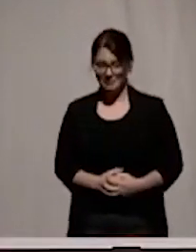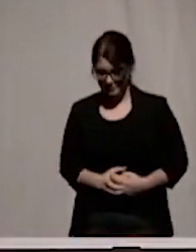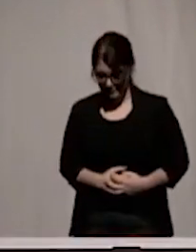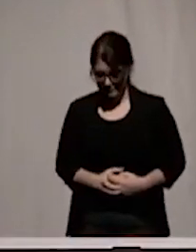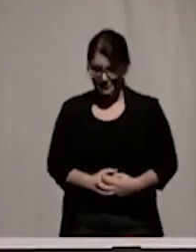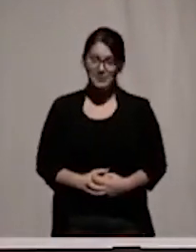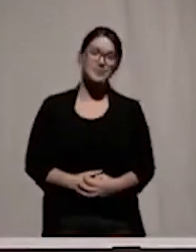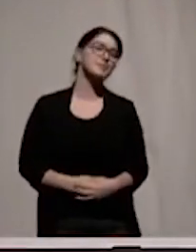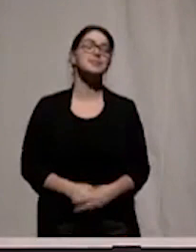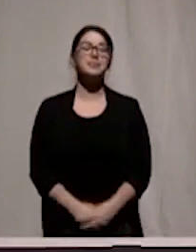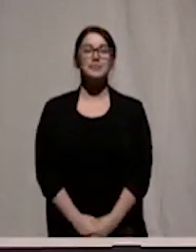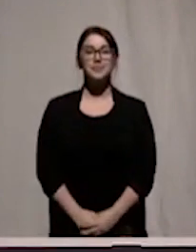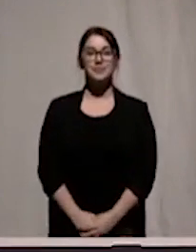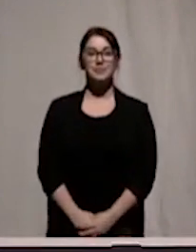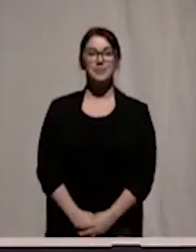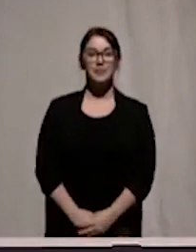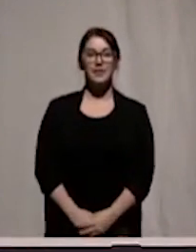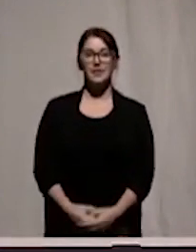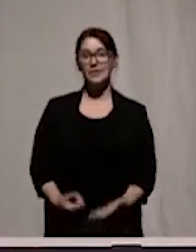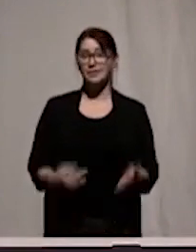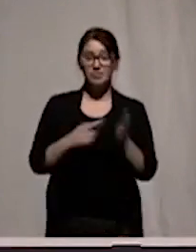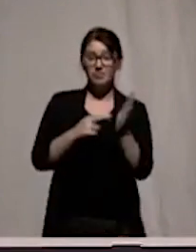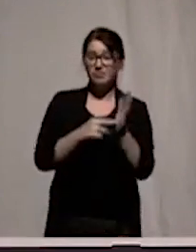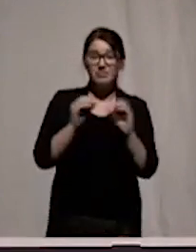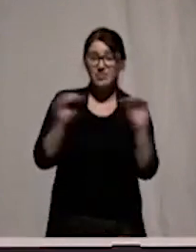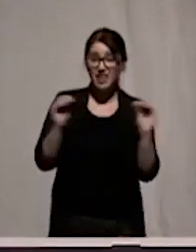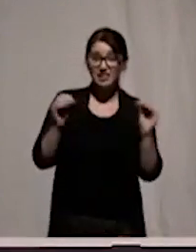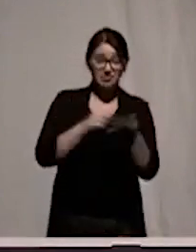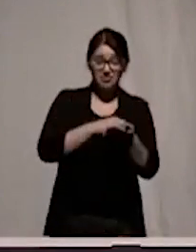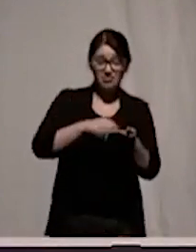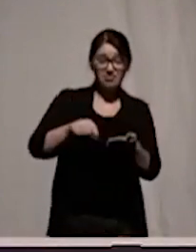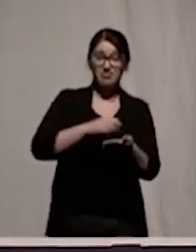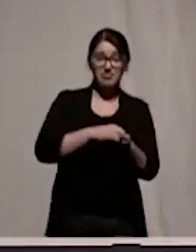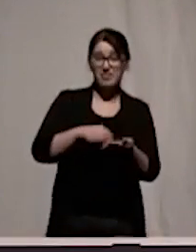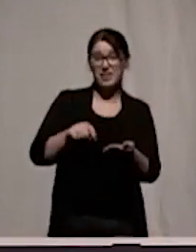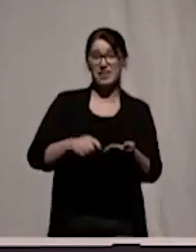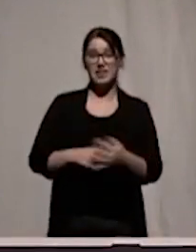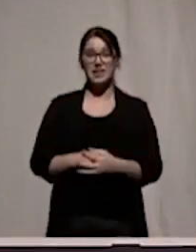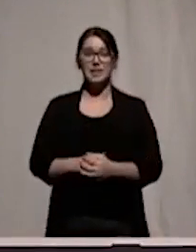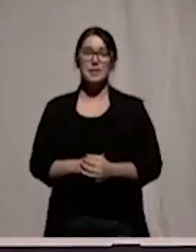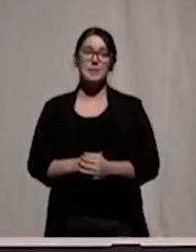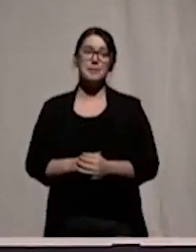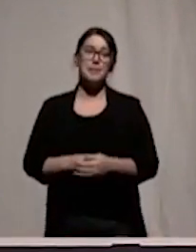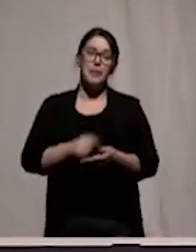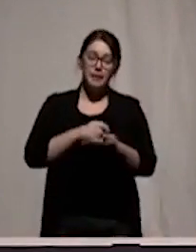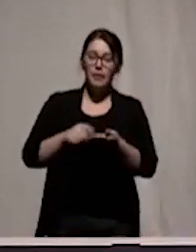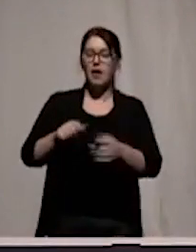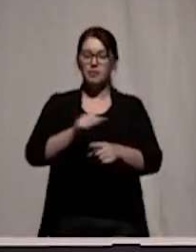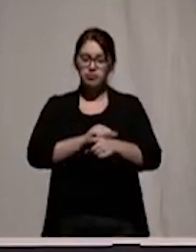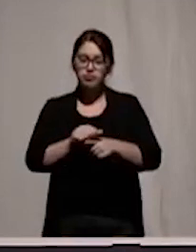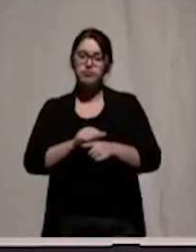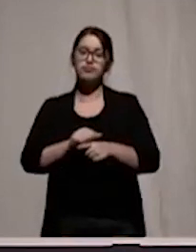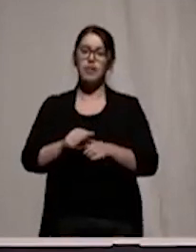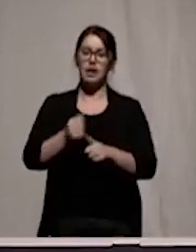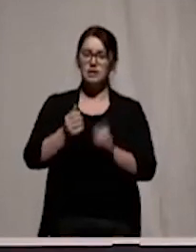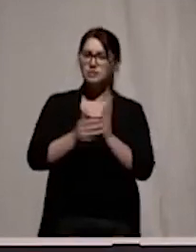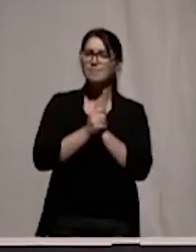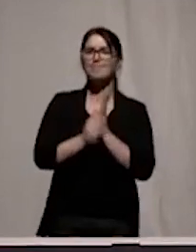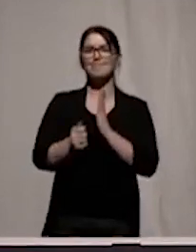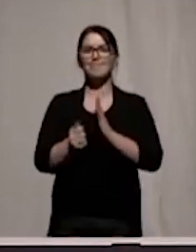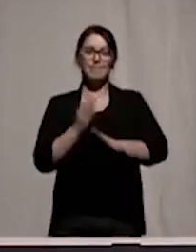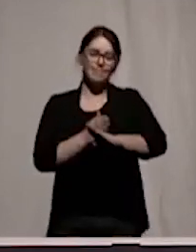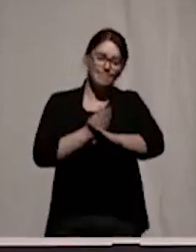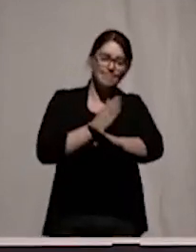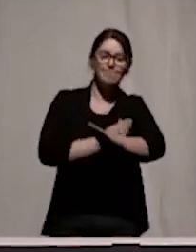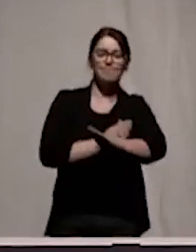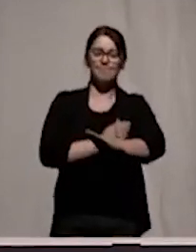yeah, so there's no rules to writing, and practicing writing will definitely increase your skills tenfold. And it doesn't matter what you write. You don't